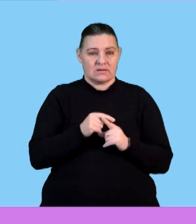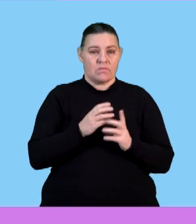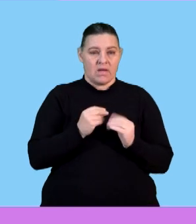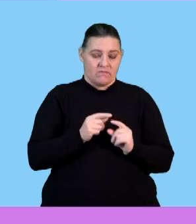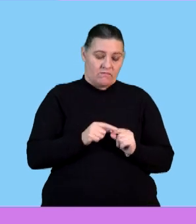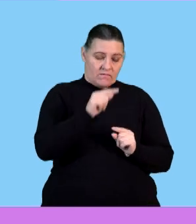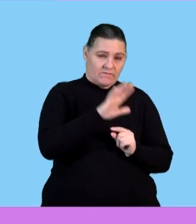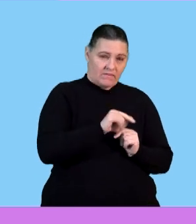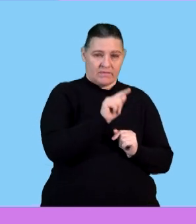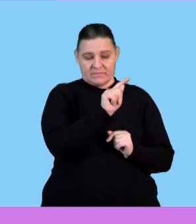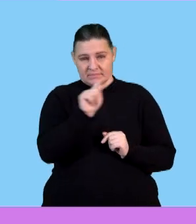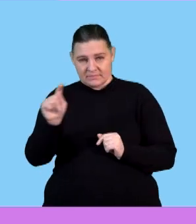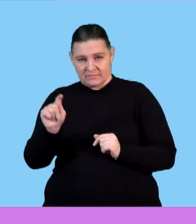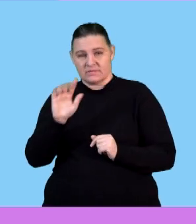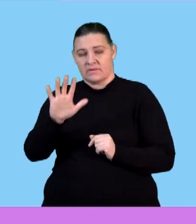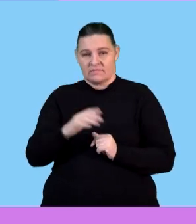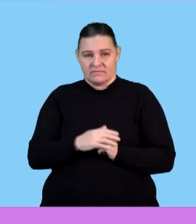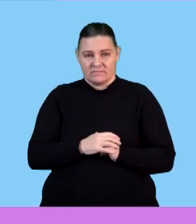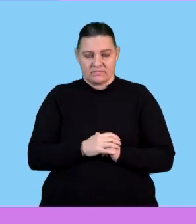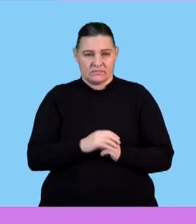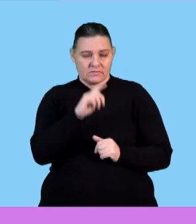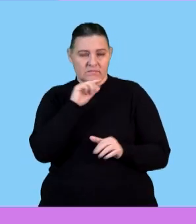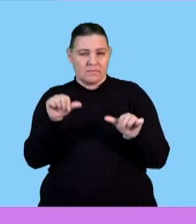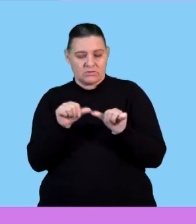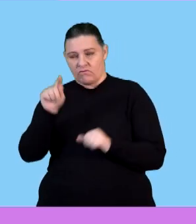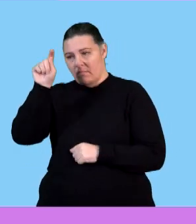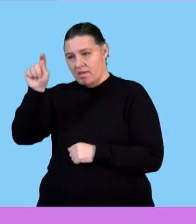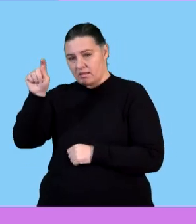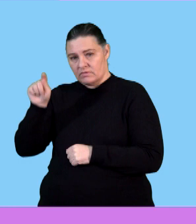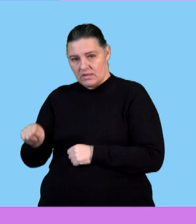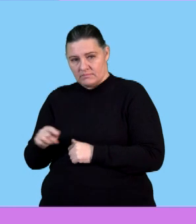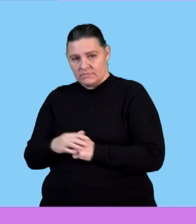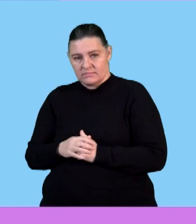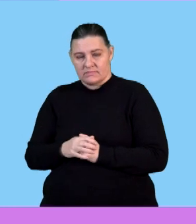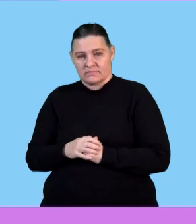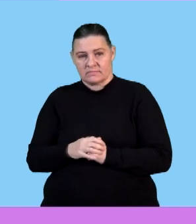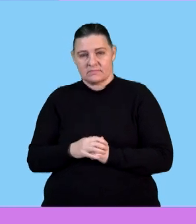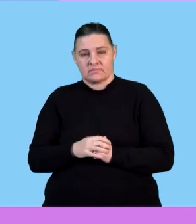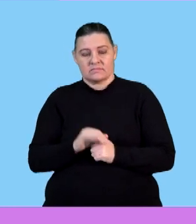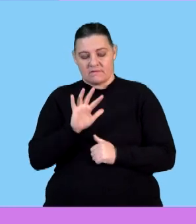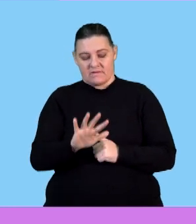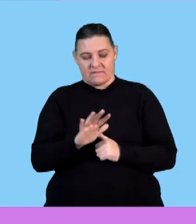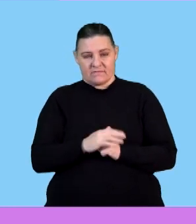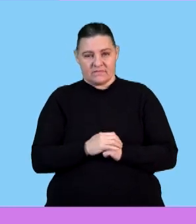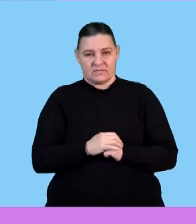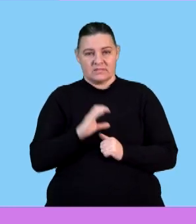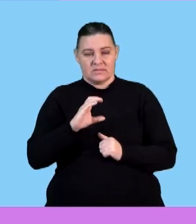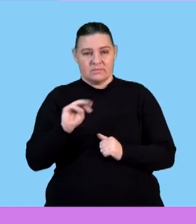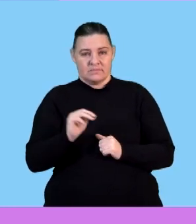got 5. From that point to there, I got 5. If I measured from here to there, I get